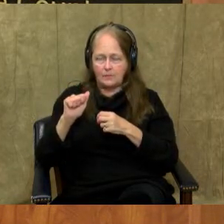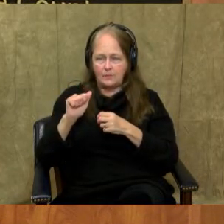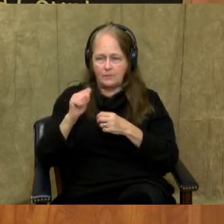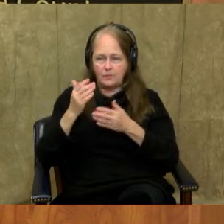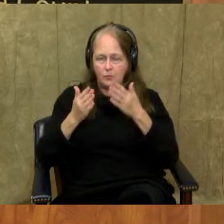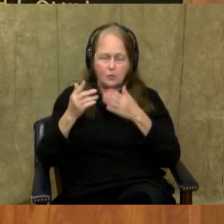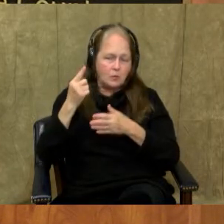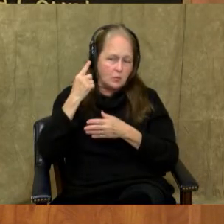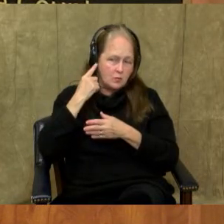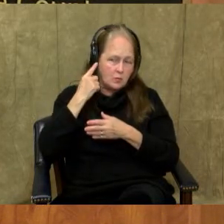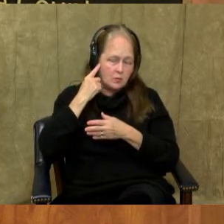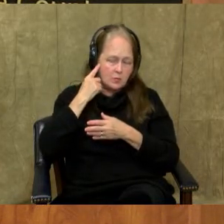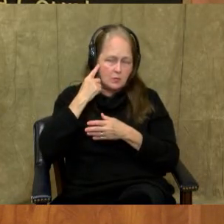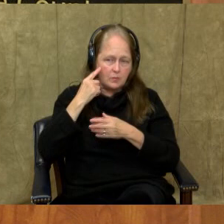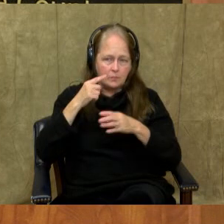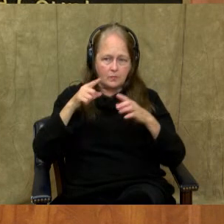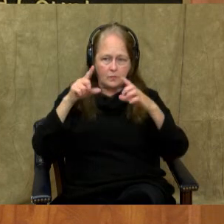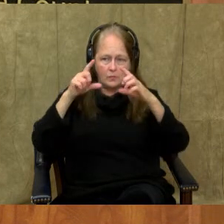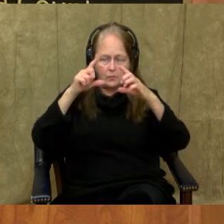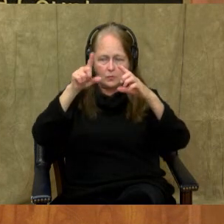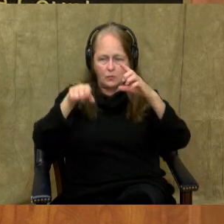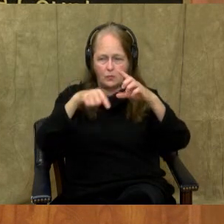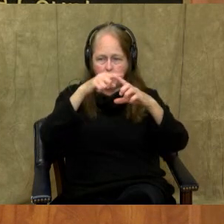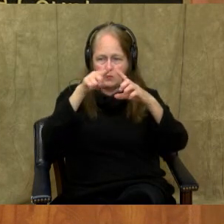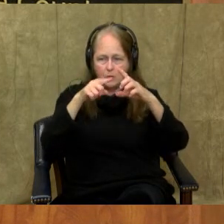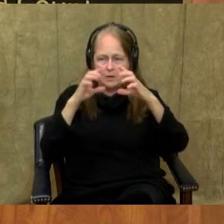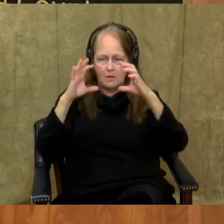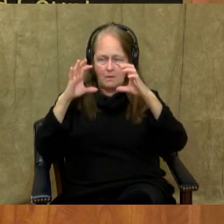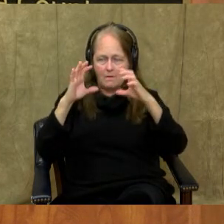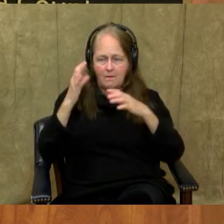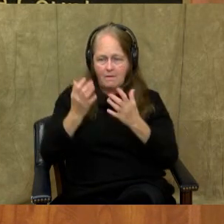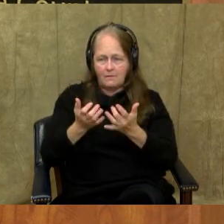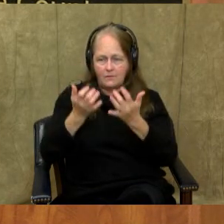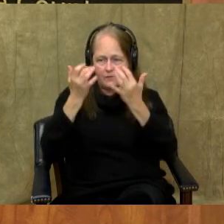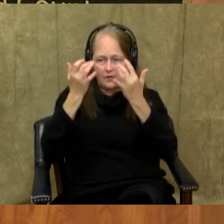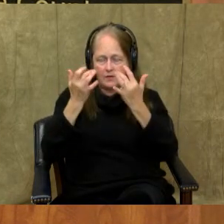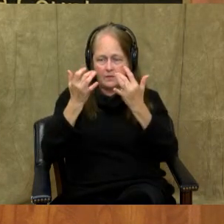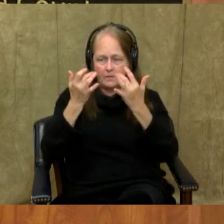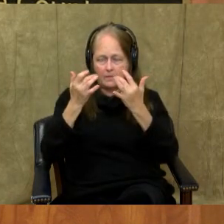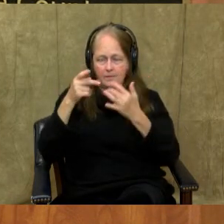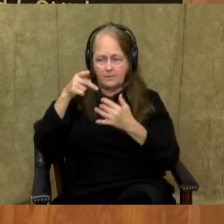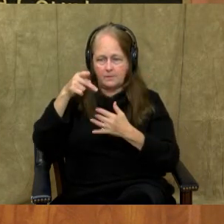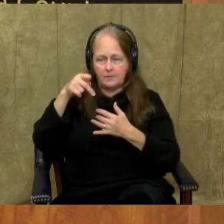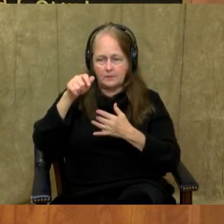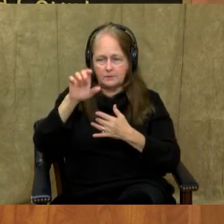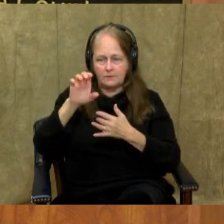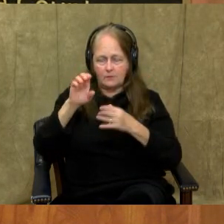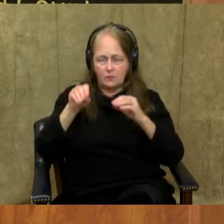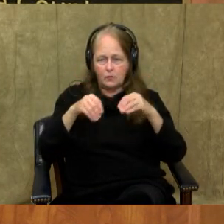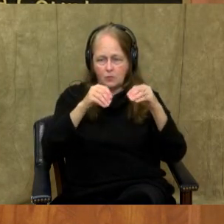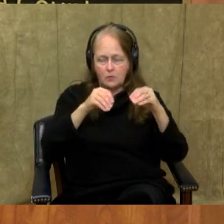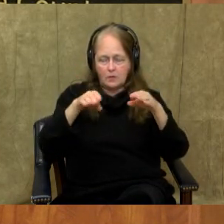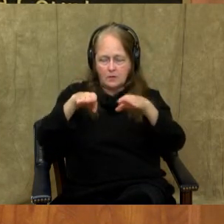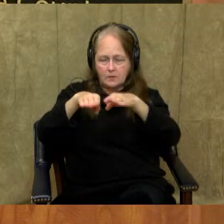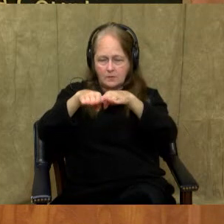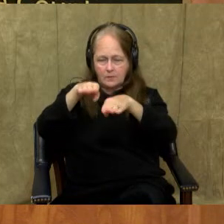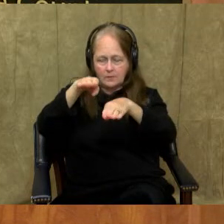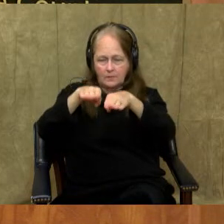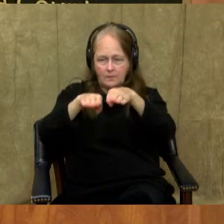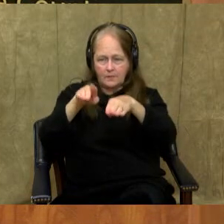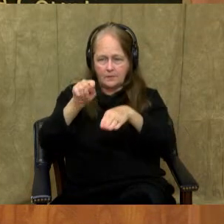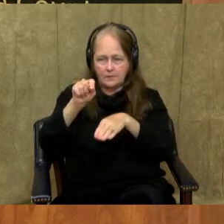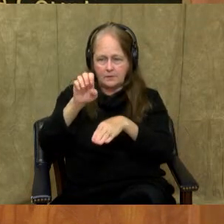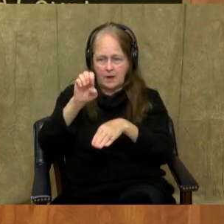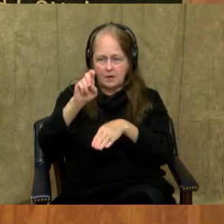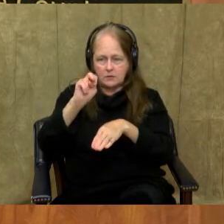You've probably heard about the Ring of Fire. This is a zone surrounding the Pacific Ocean where tectonic plates meet, and this is going to be